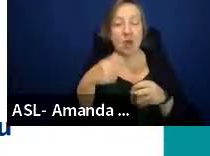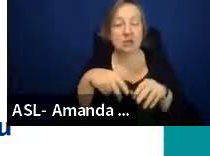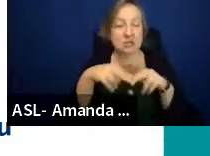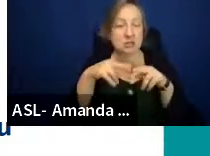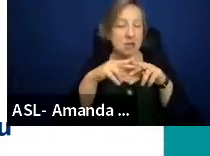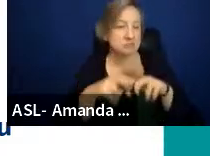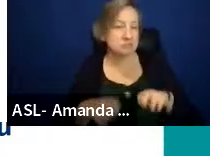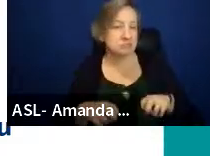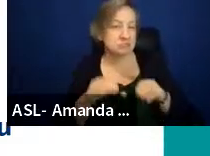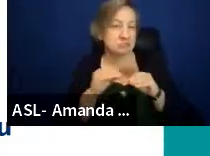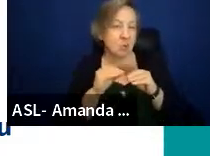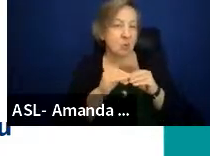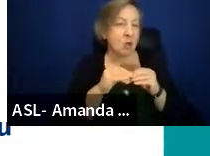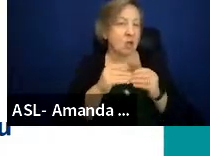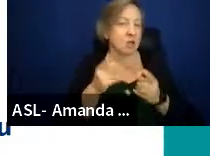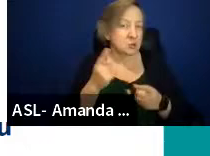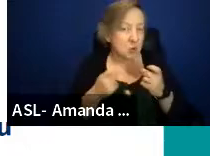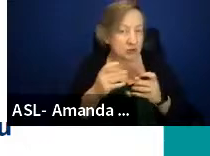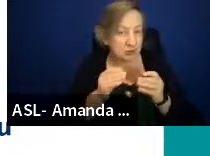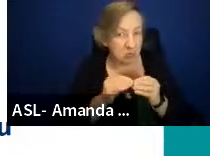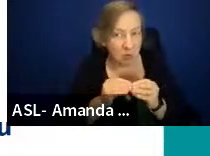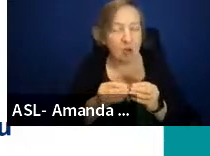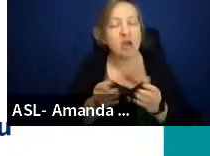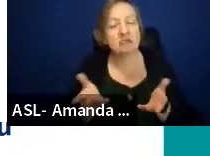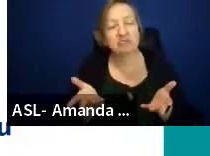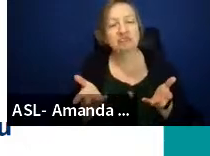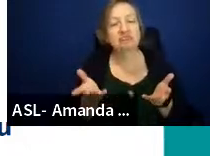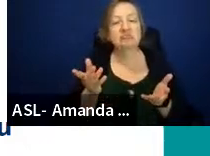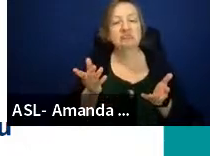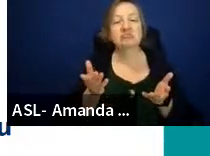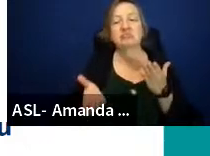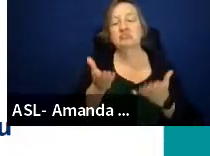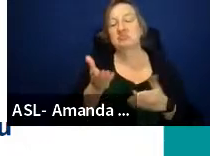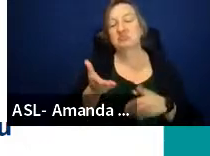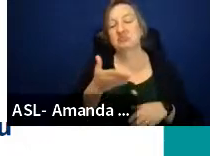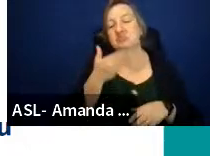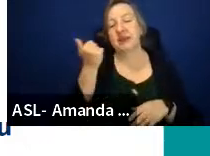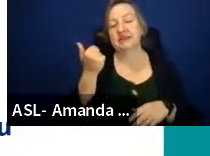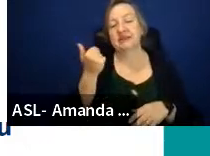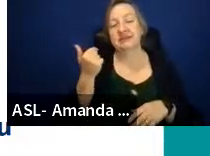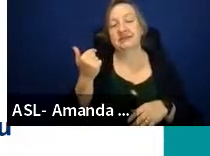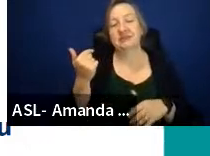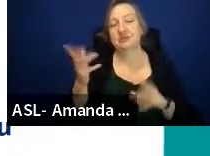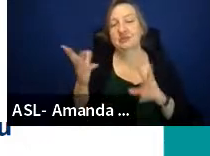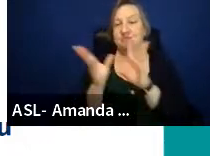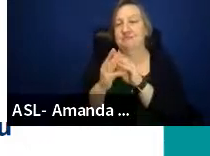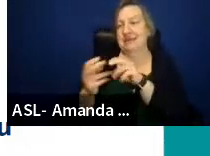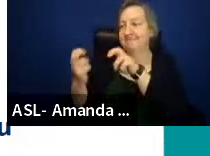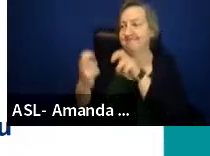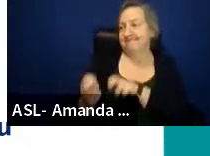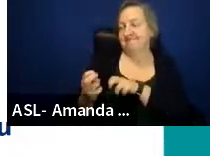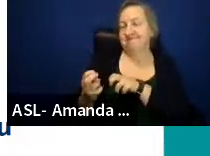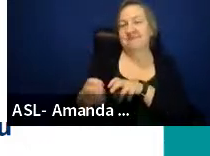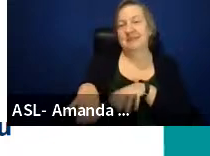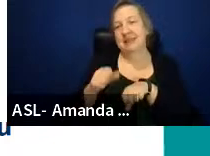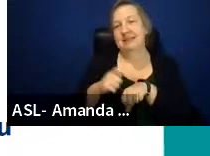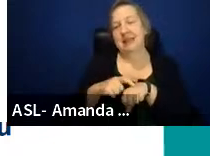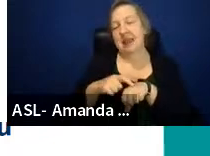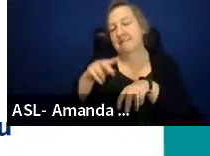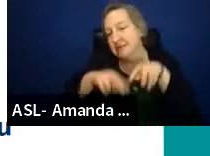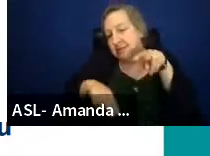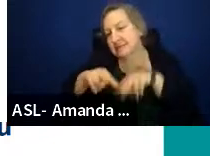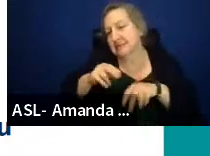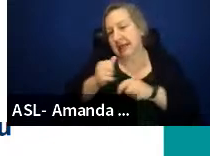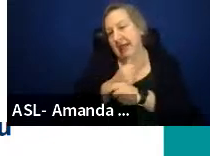deeper or has questions. I think it's probably best for let's have a meeting and let's spend some time looking through all